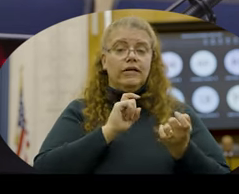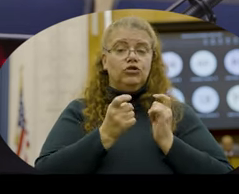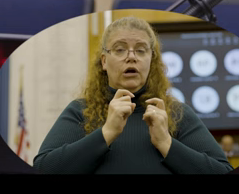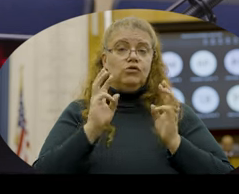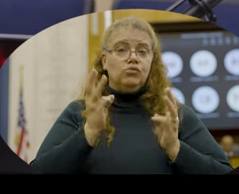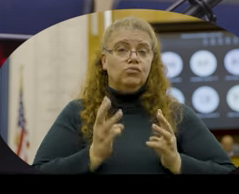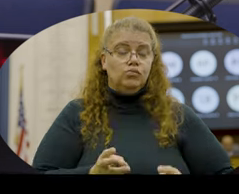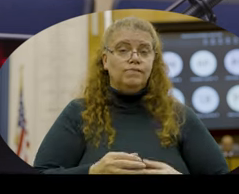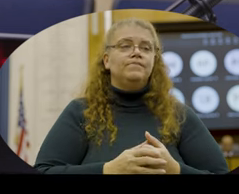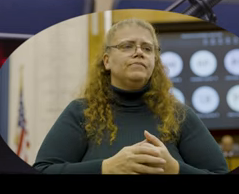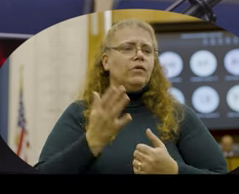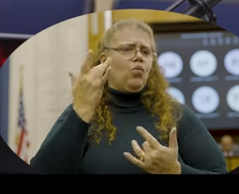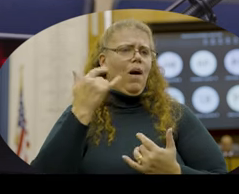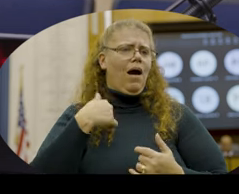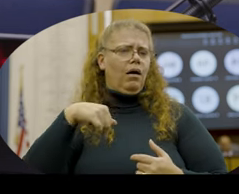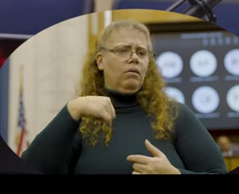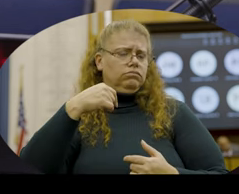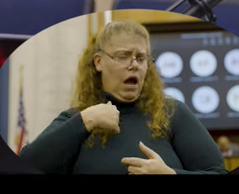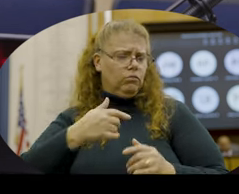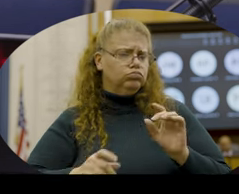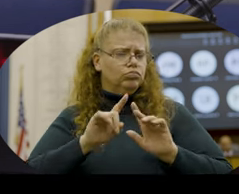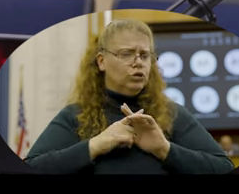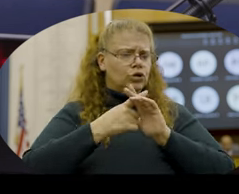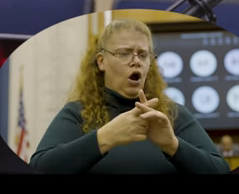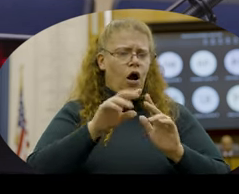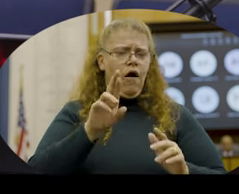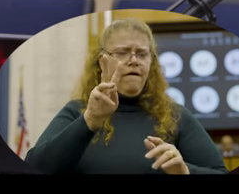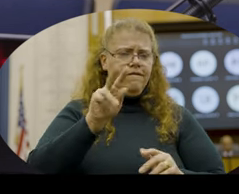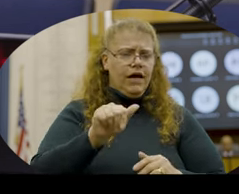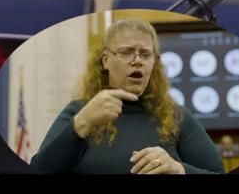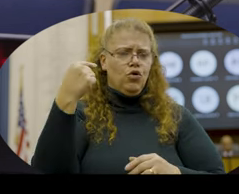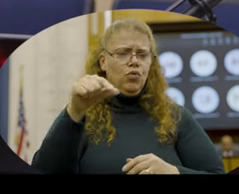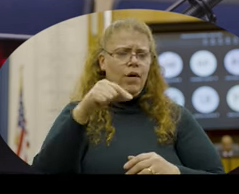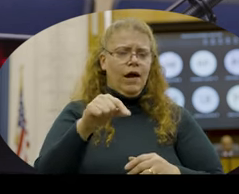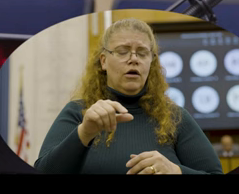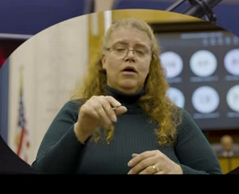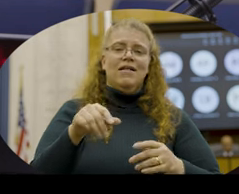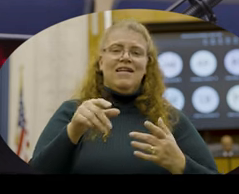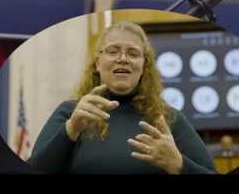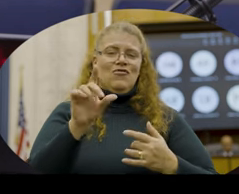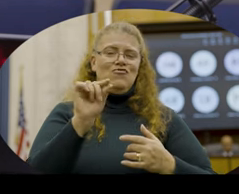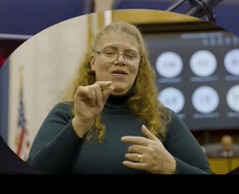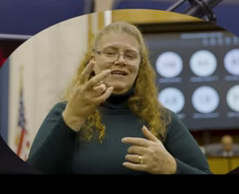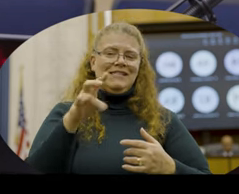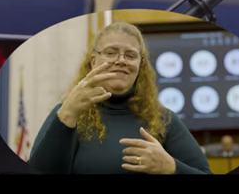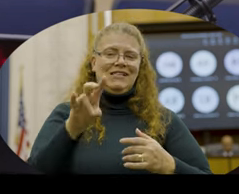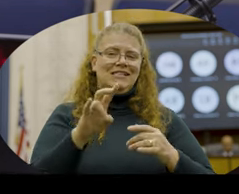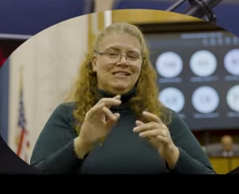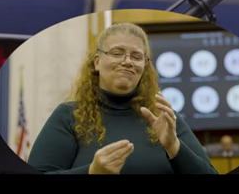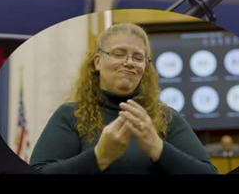our kids benefited from this program, which is a critical piece of our gun violence prevention strategy. For